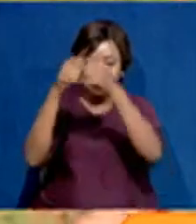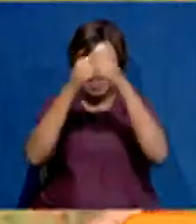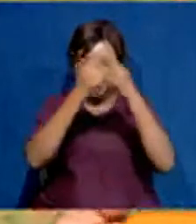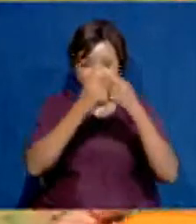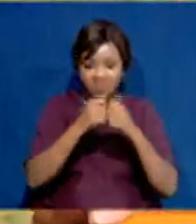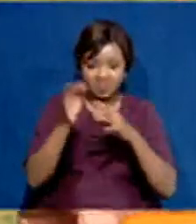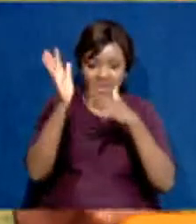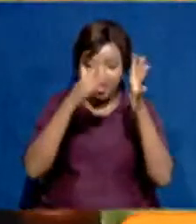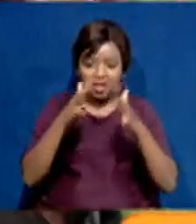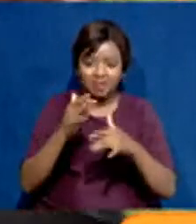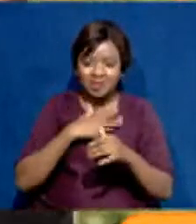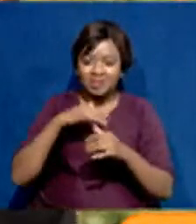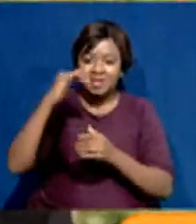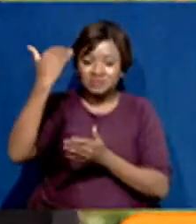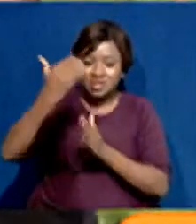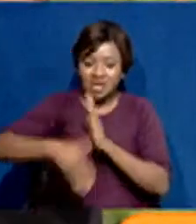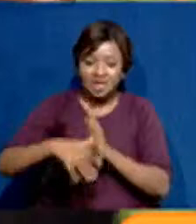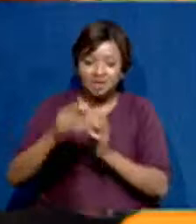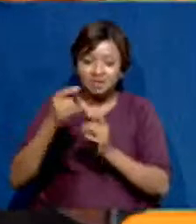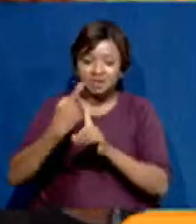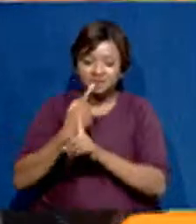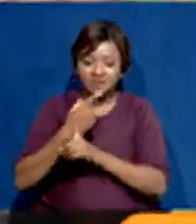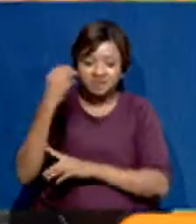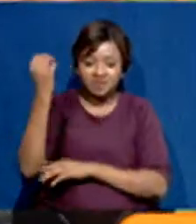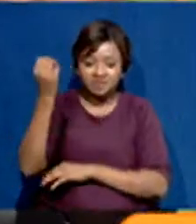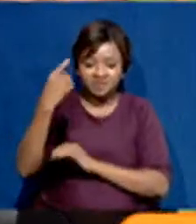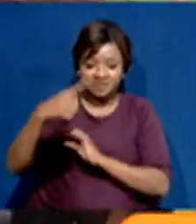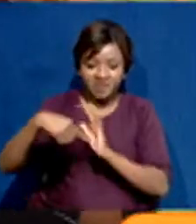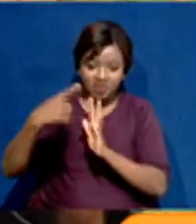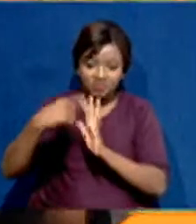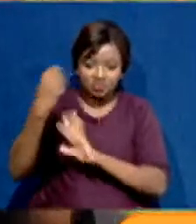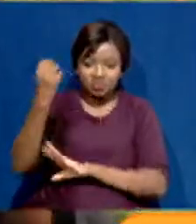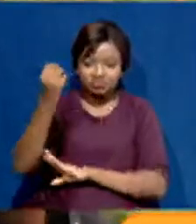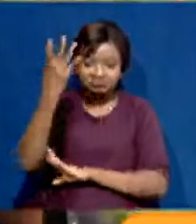wapunguze factories, waanze kuangalia kama wanaweza kutumia,